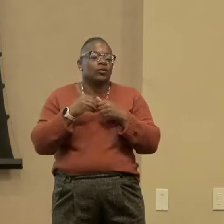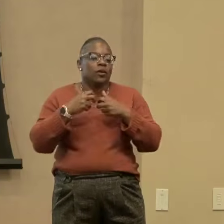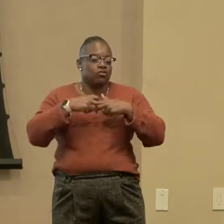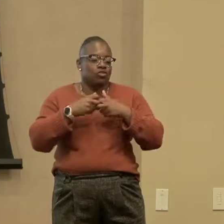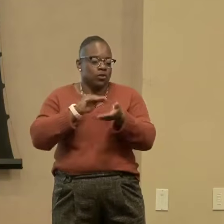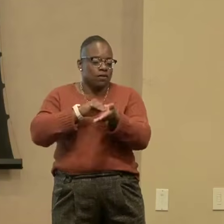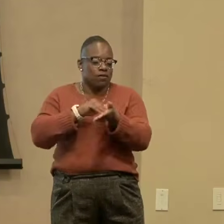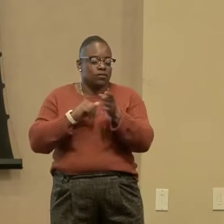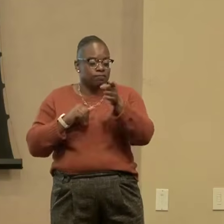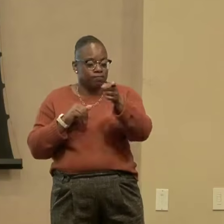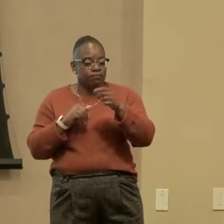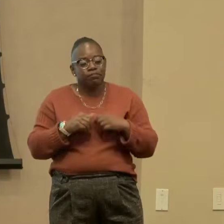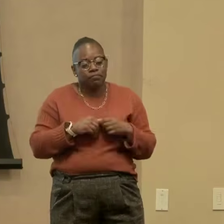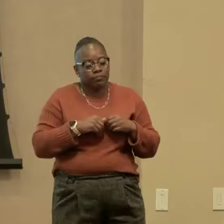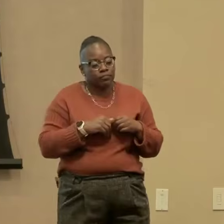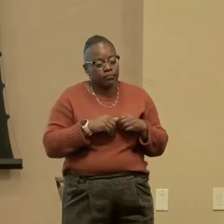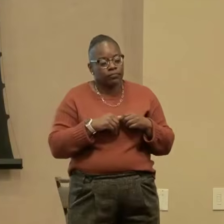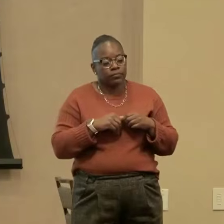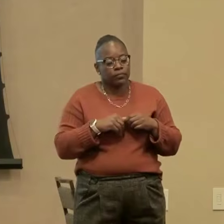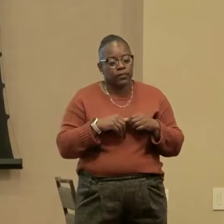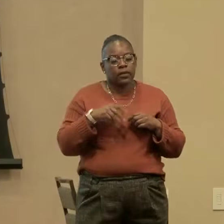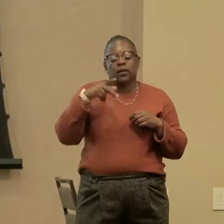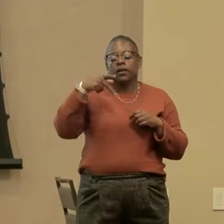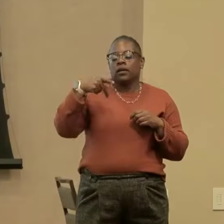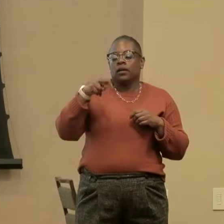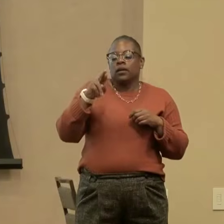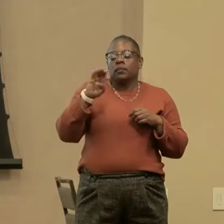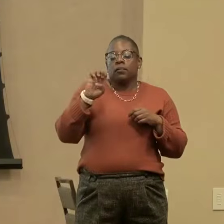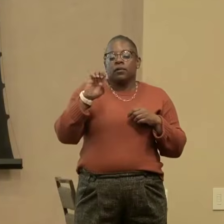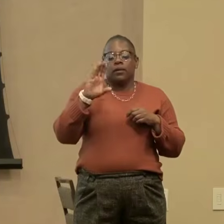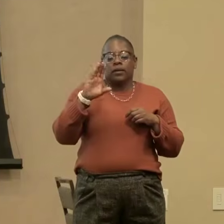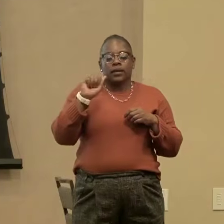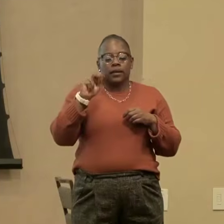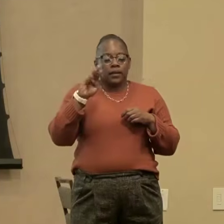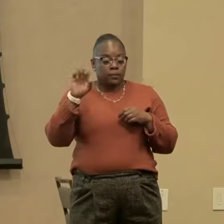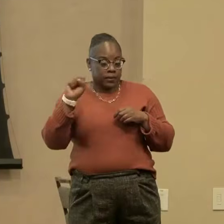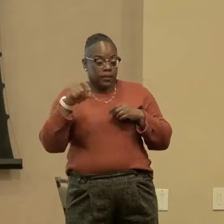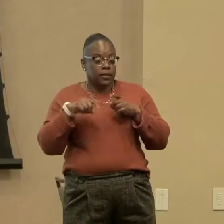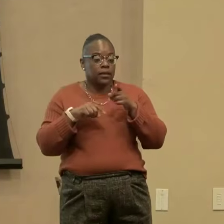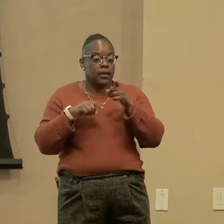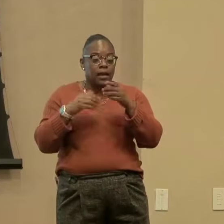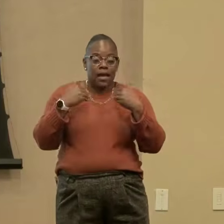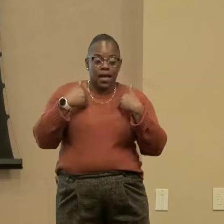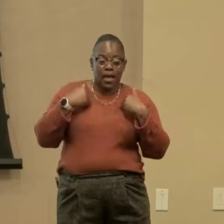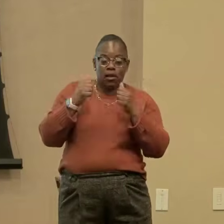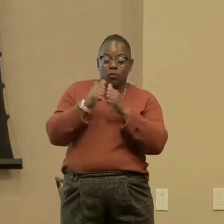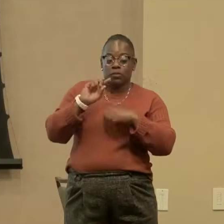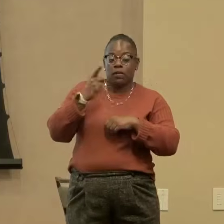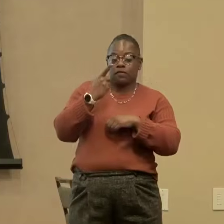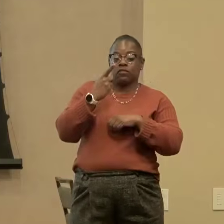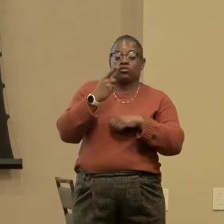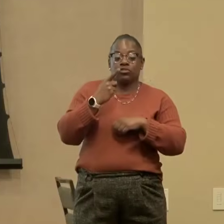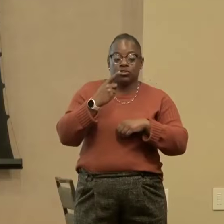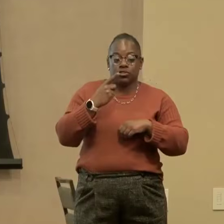Hi, I'm just curious about preeclampsia. I had that with my first child, with my